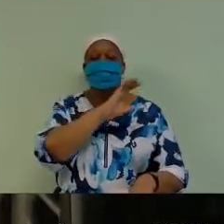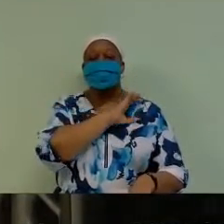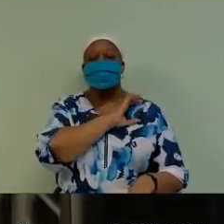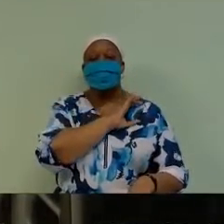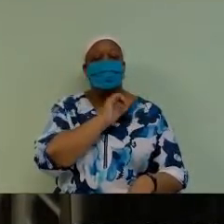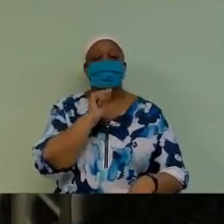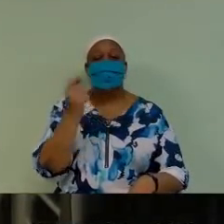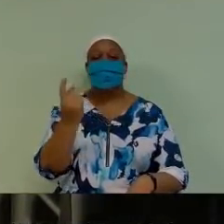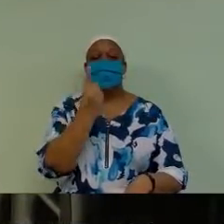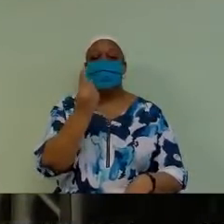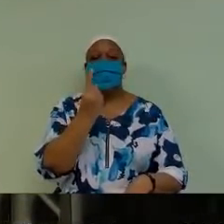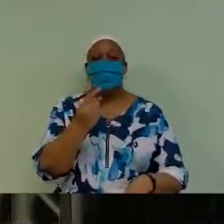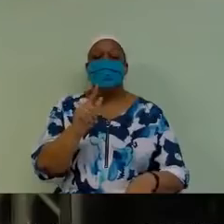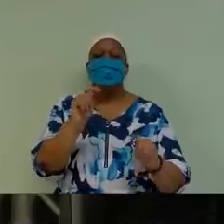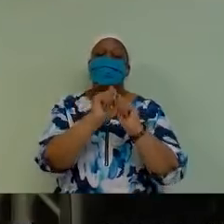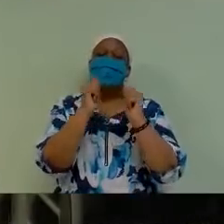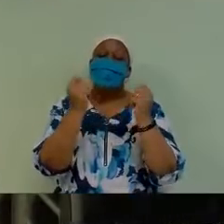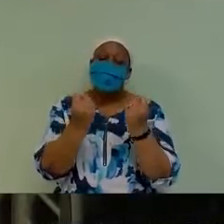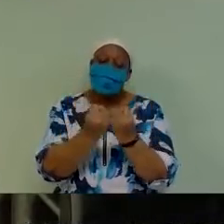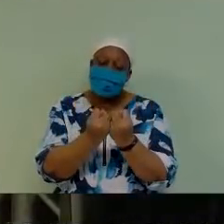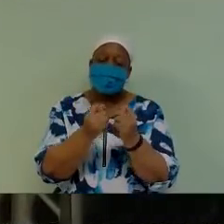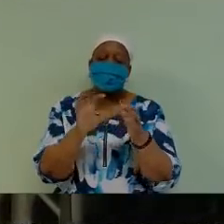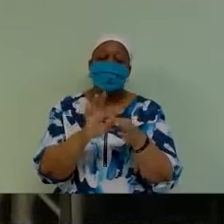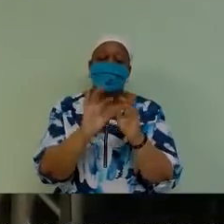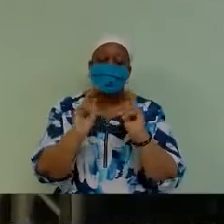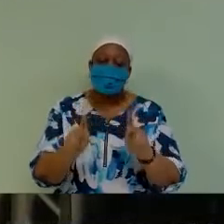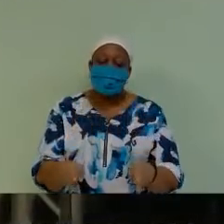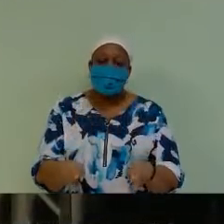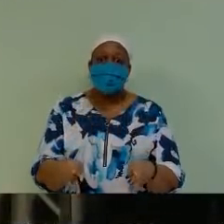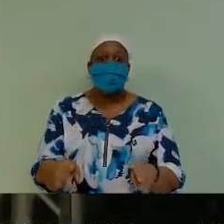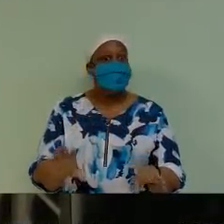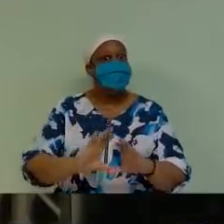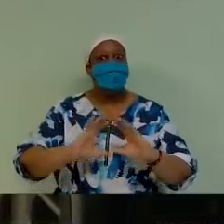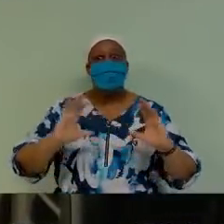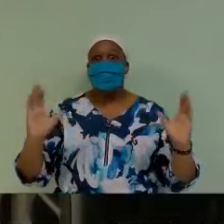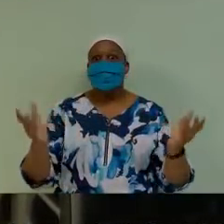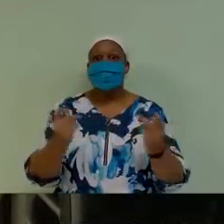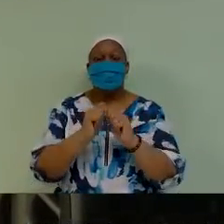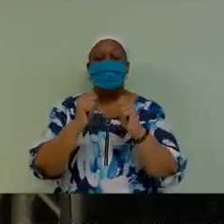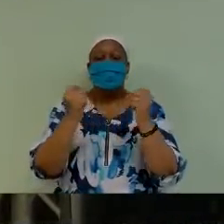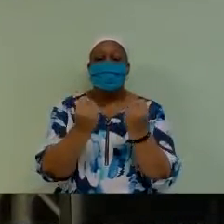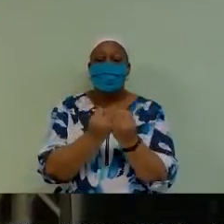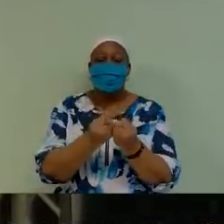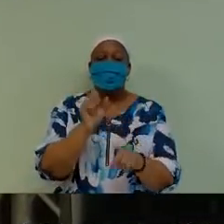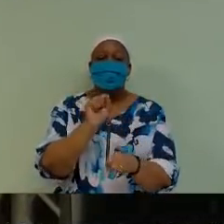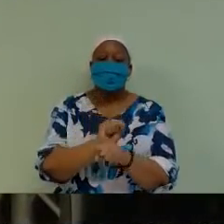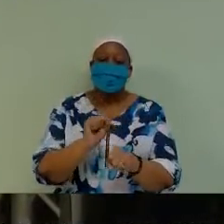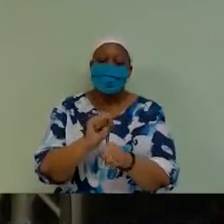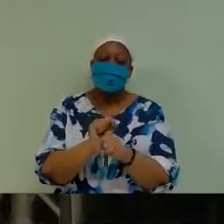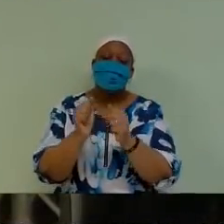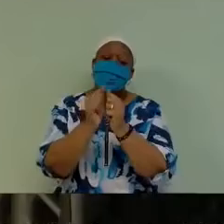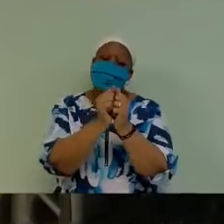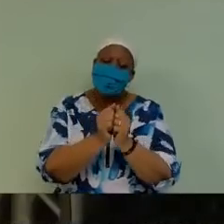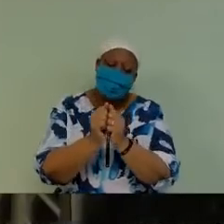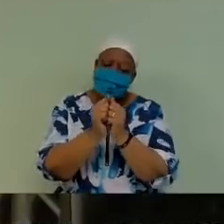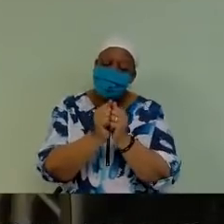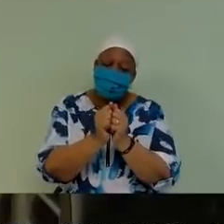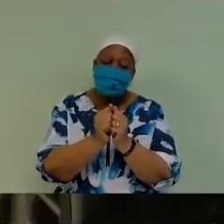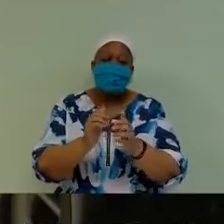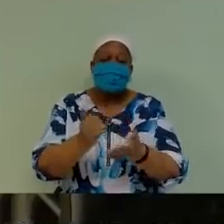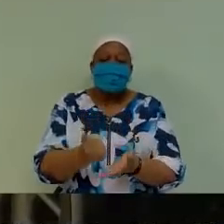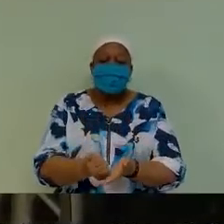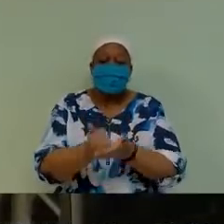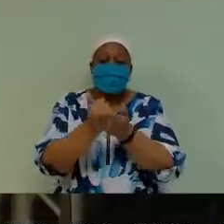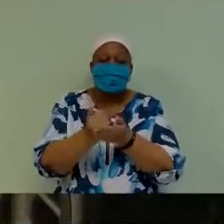working with him. So I just want to let you know that we have a whole team that is working behind the scenes to help us control